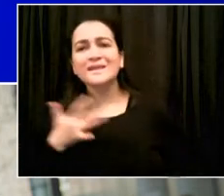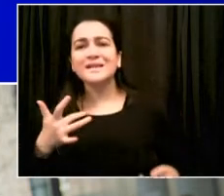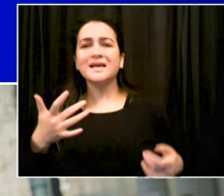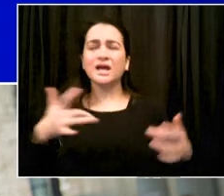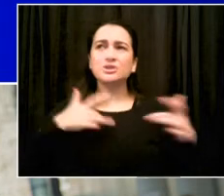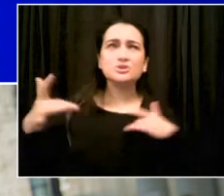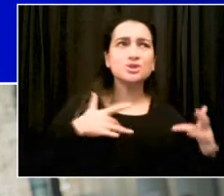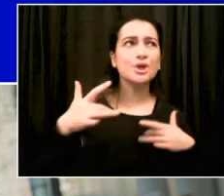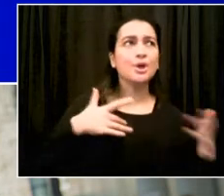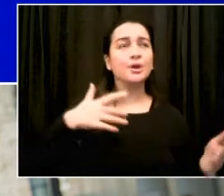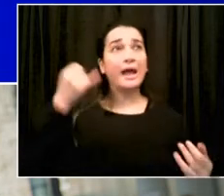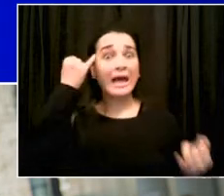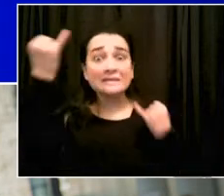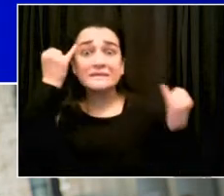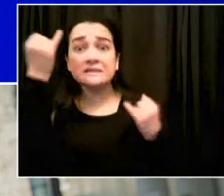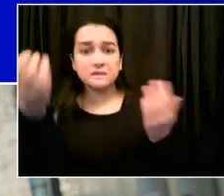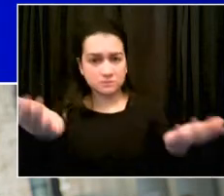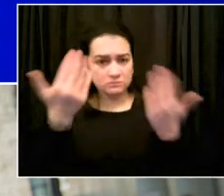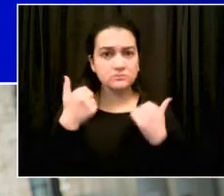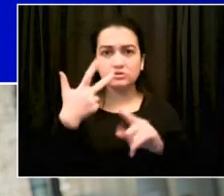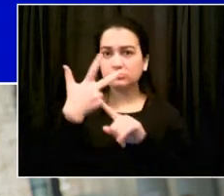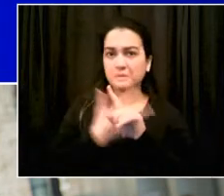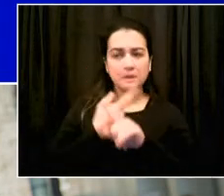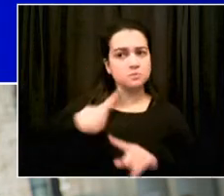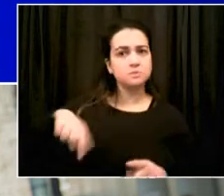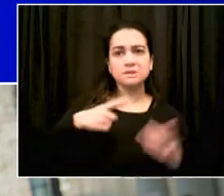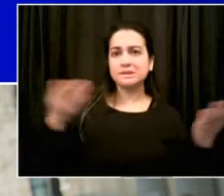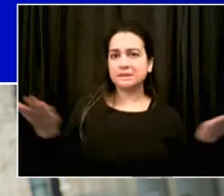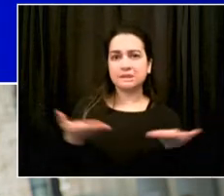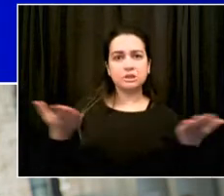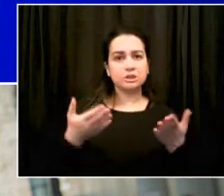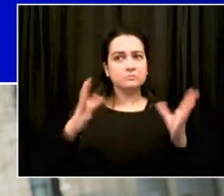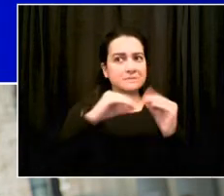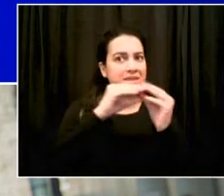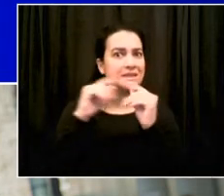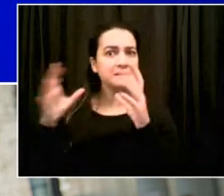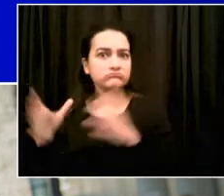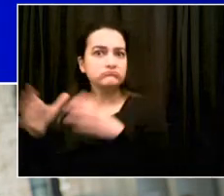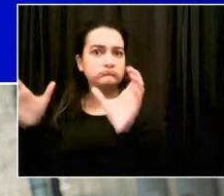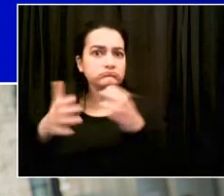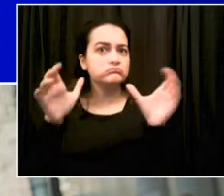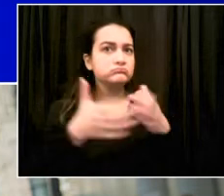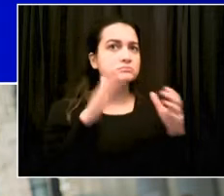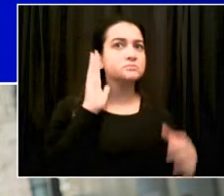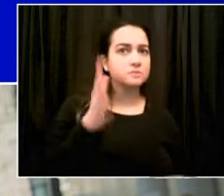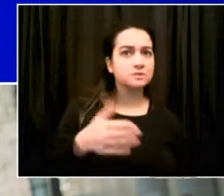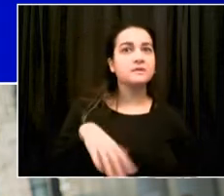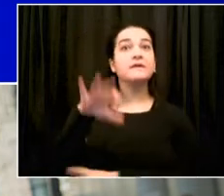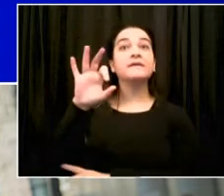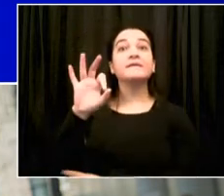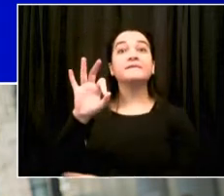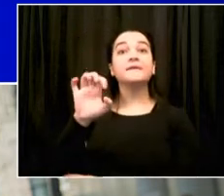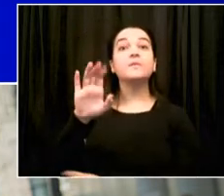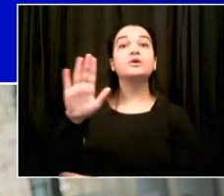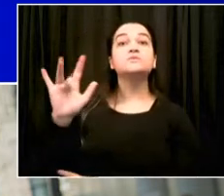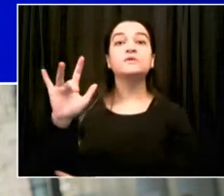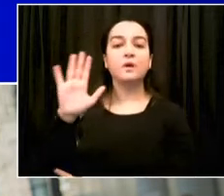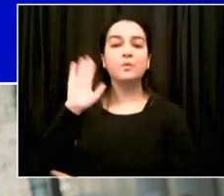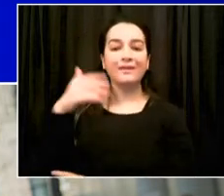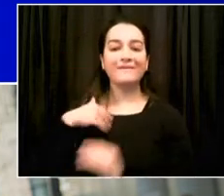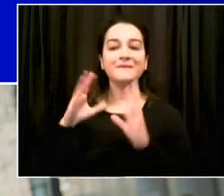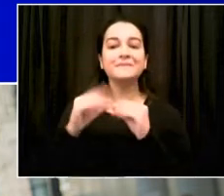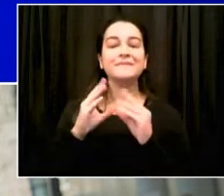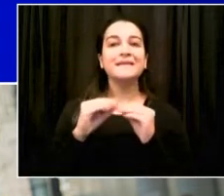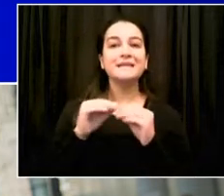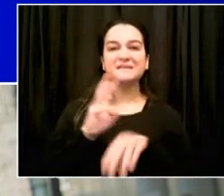first one will be on February 25th, 6 o'clock. We want people to be a part of it, offer your analysis, offer your observations, offer